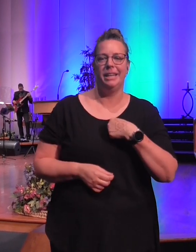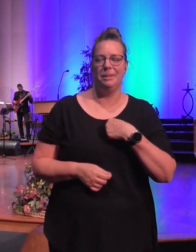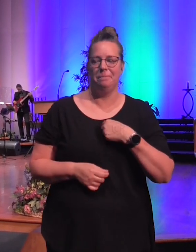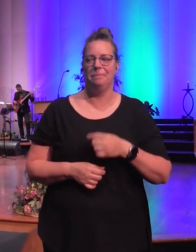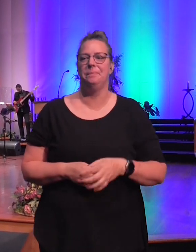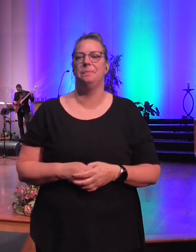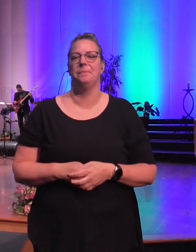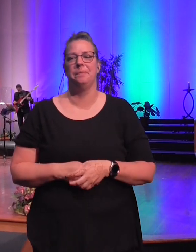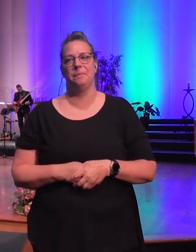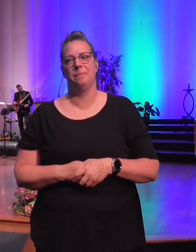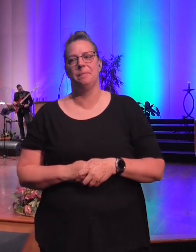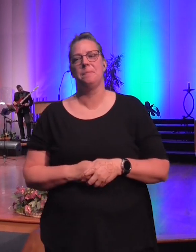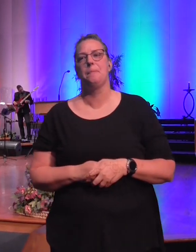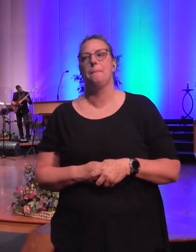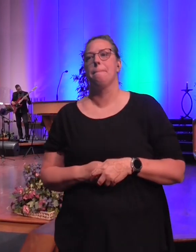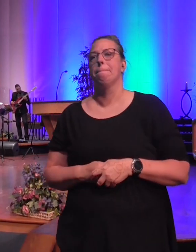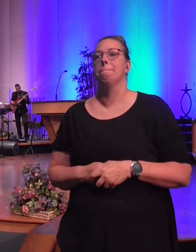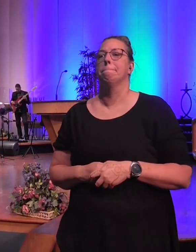me.